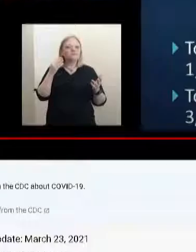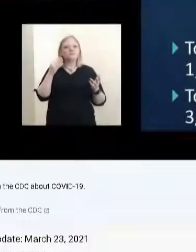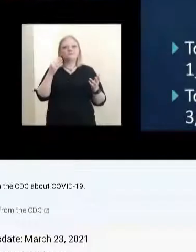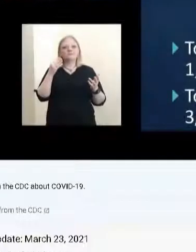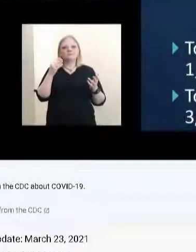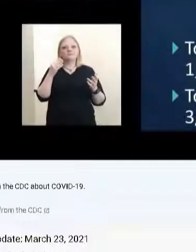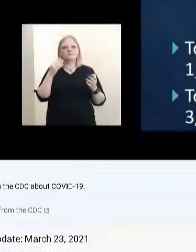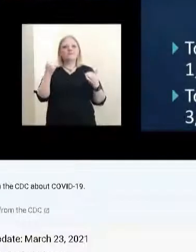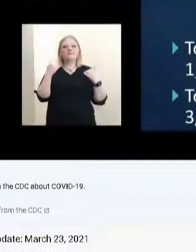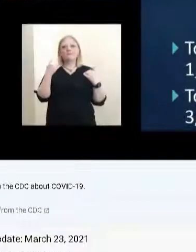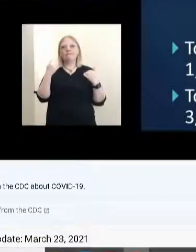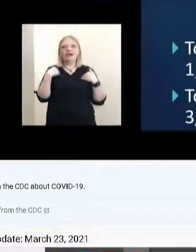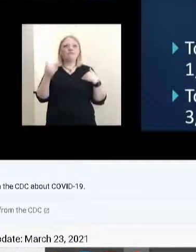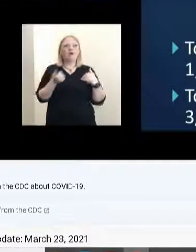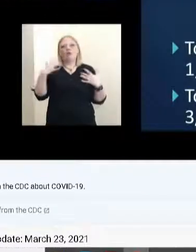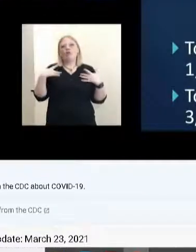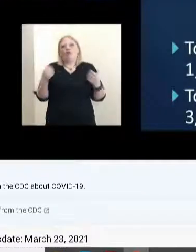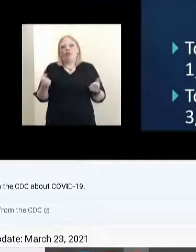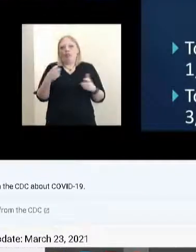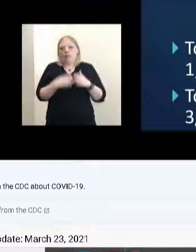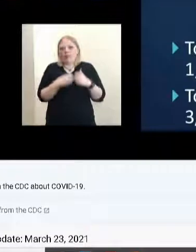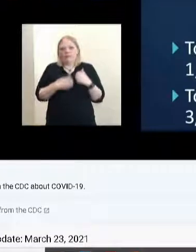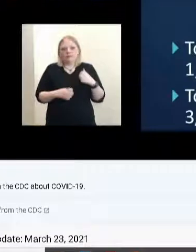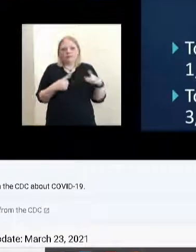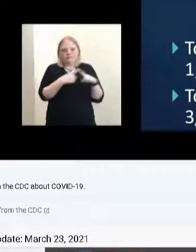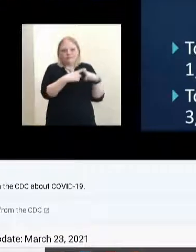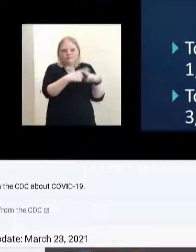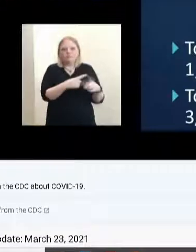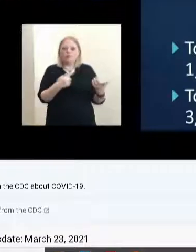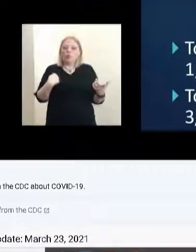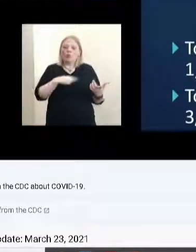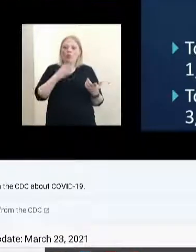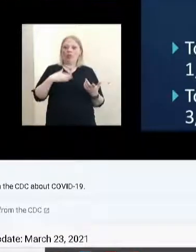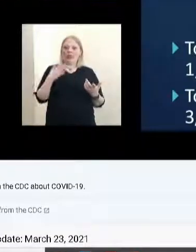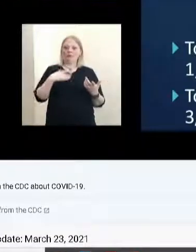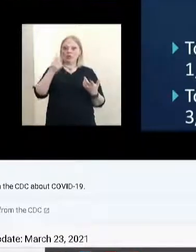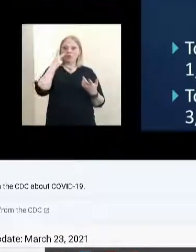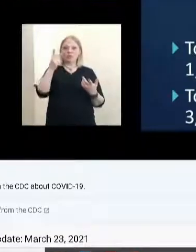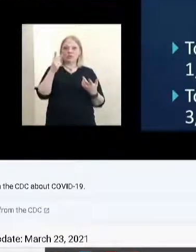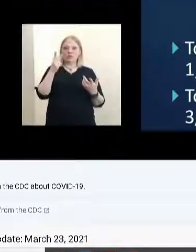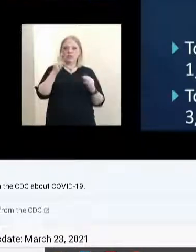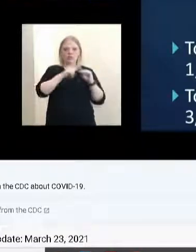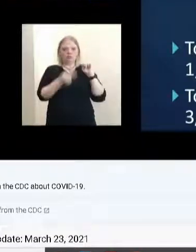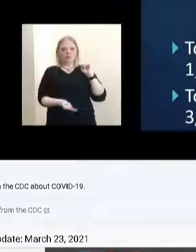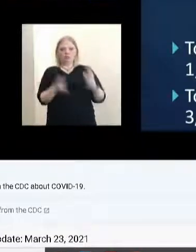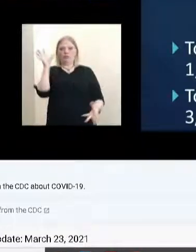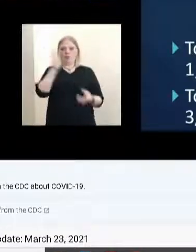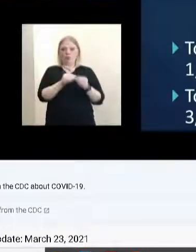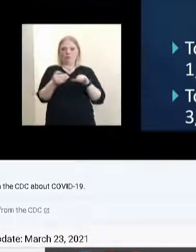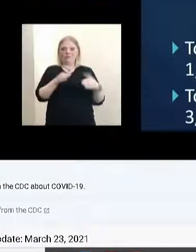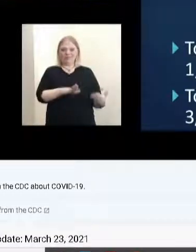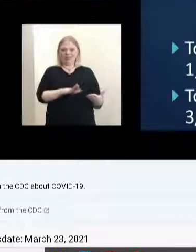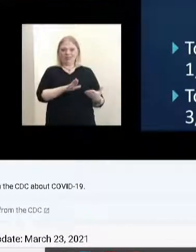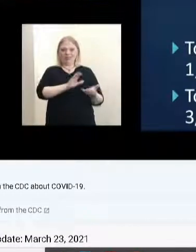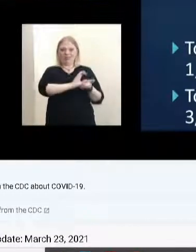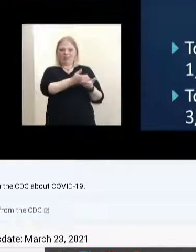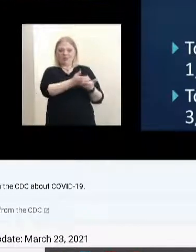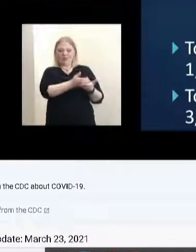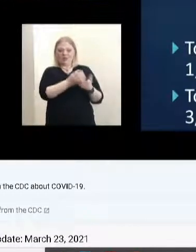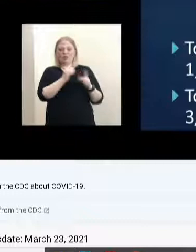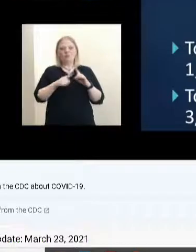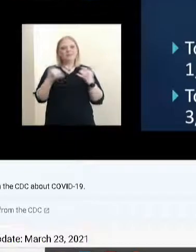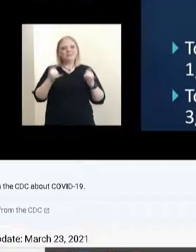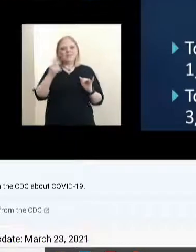have comorbidities. So we are happy to see the drop in the overall death rate, but we are still seeing people die. And the